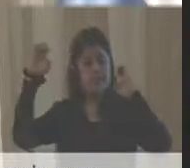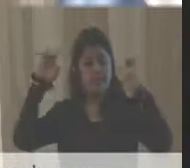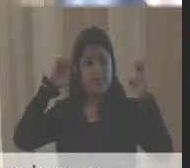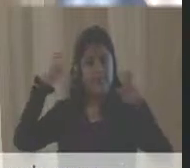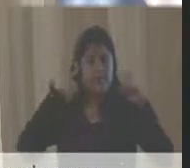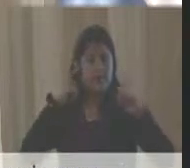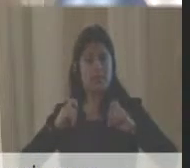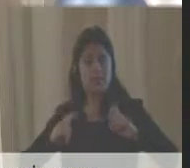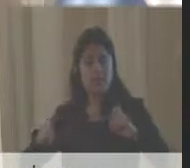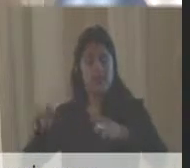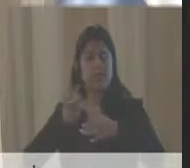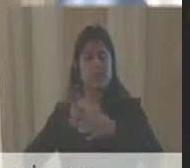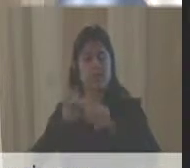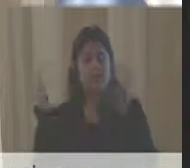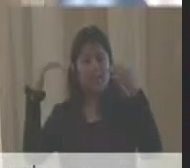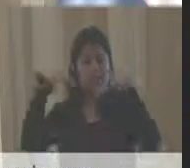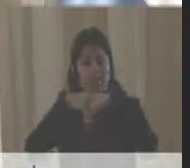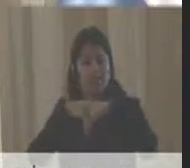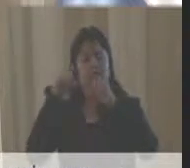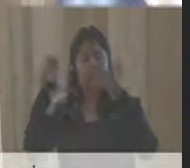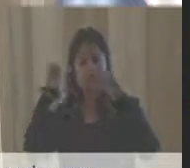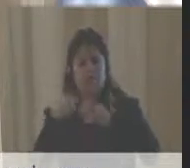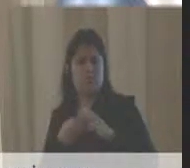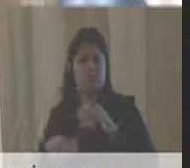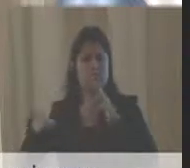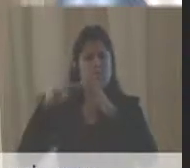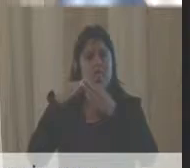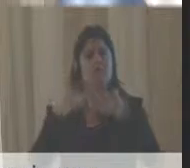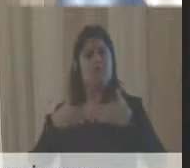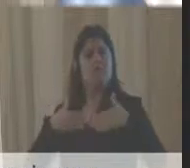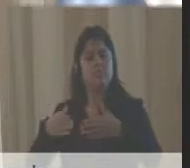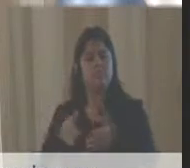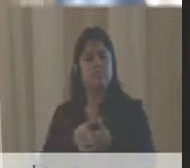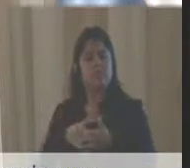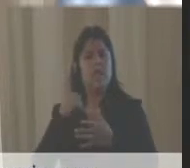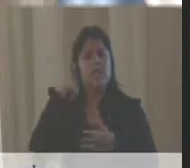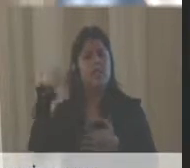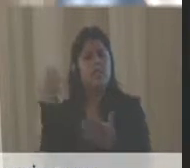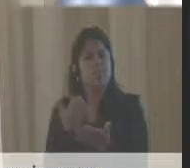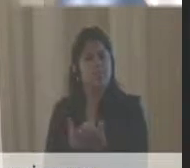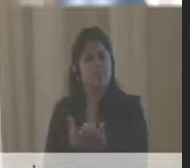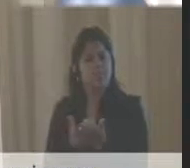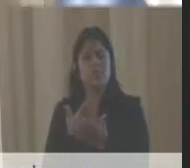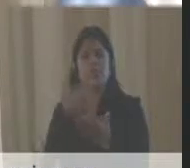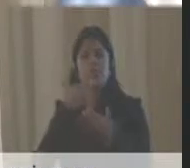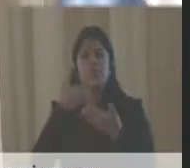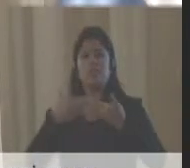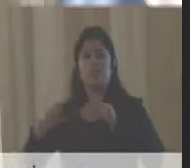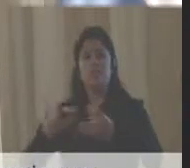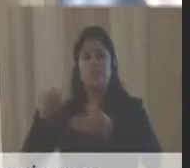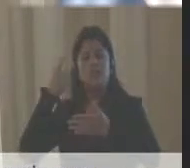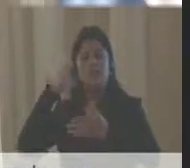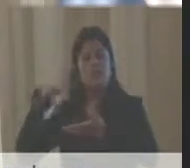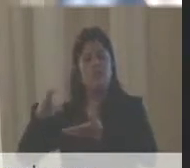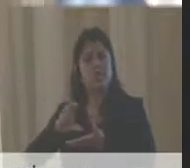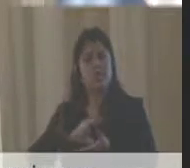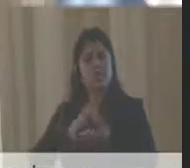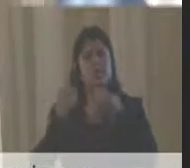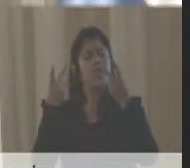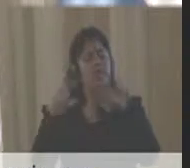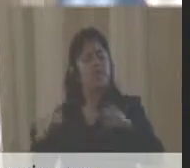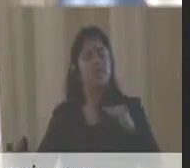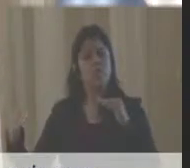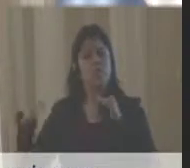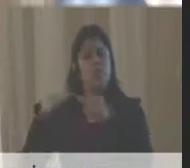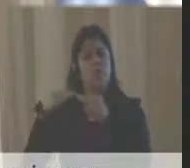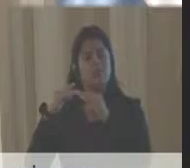The risk reduction strategies should incorporate the economic vulnerability as a central